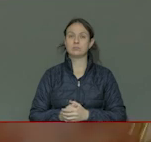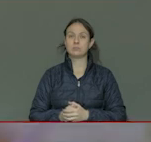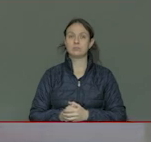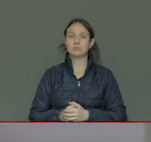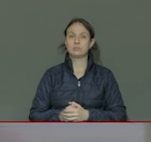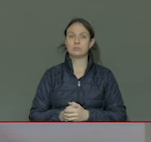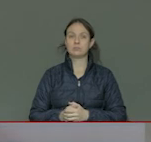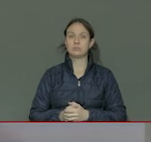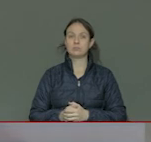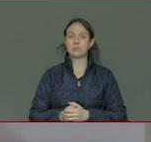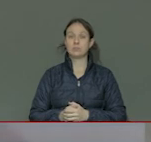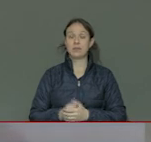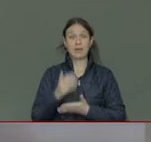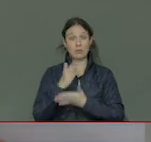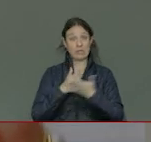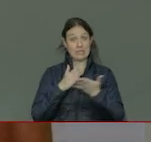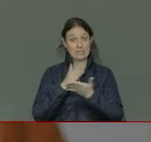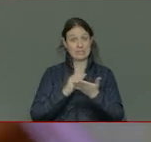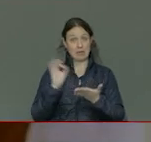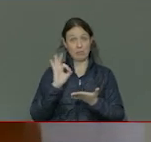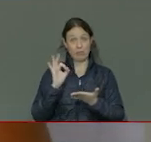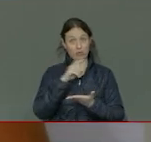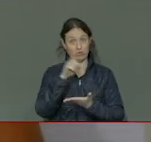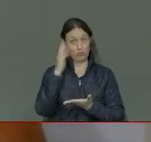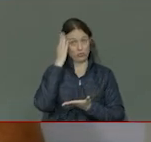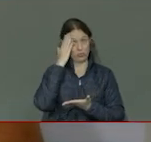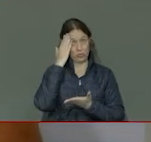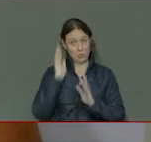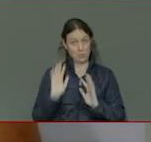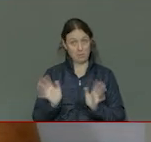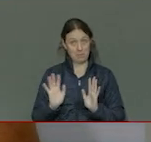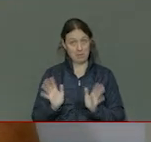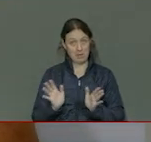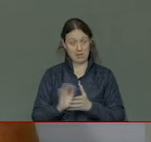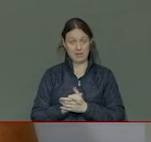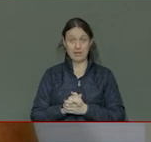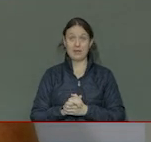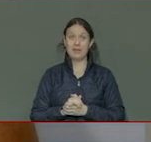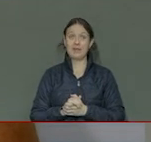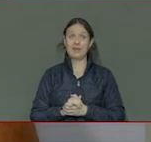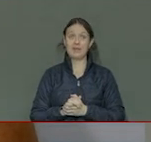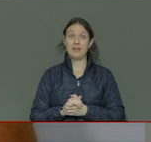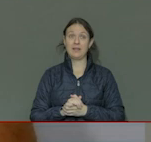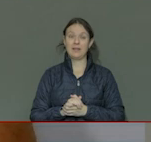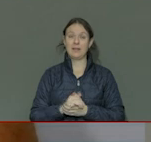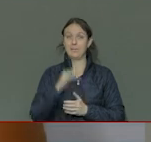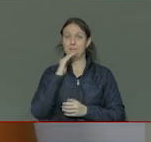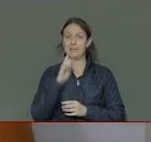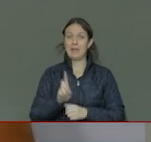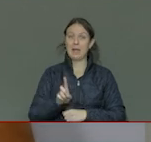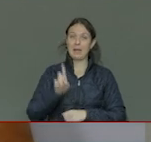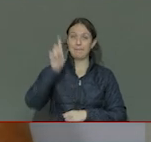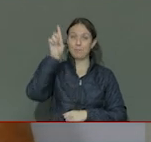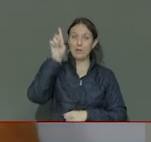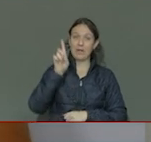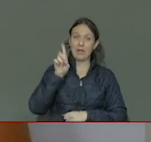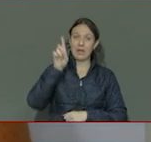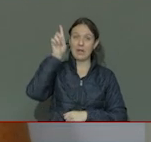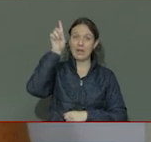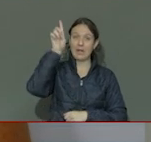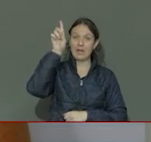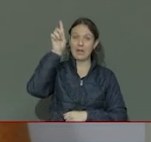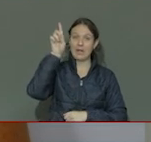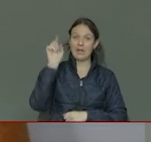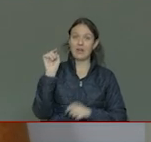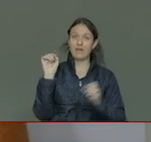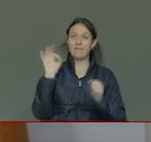They've already given me some of the forces. So I already know that upwards there must be the force